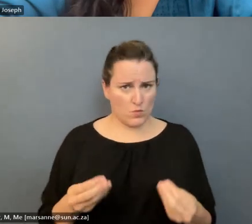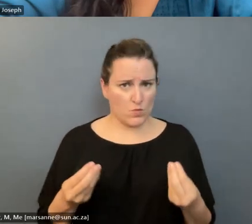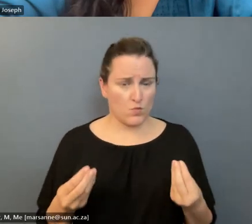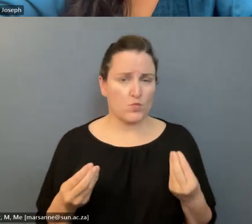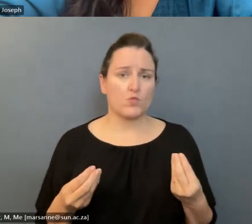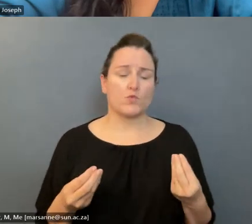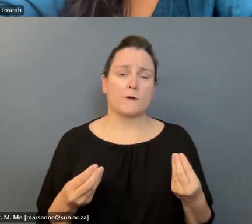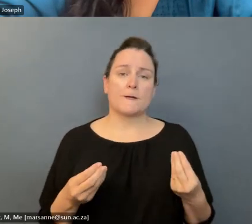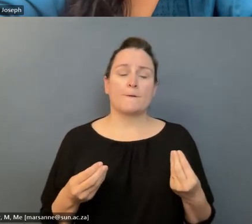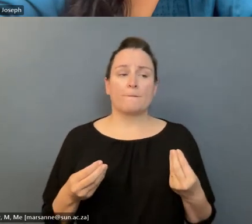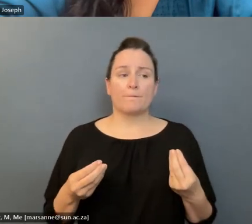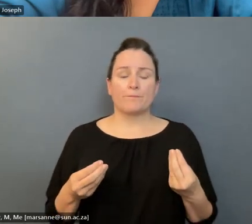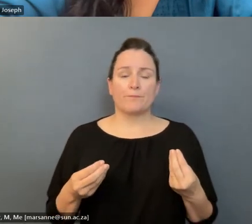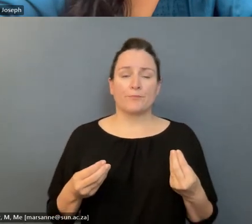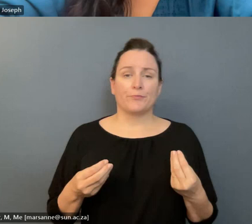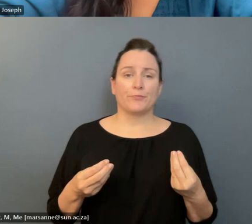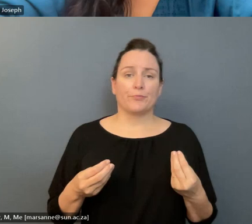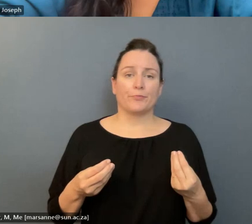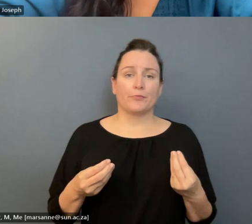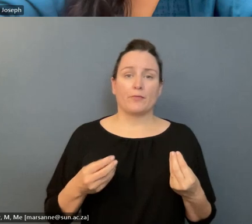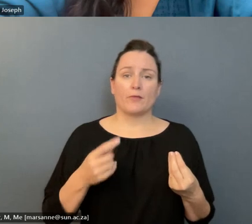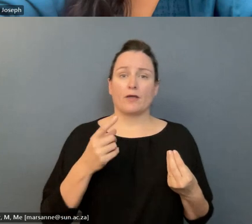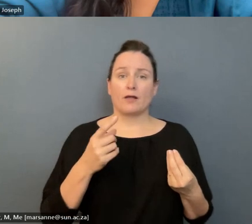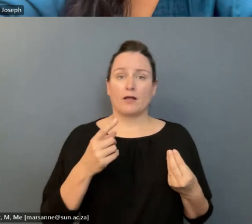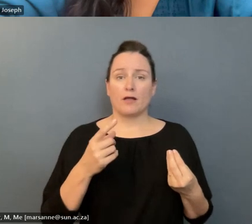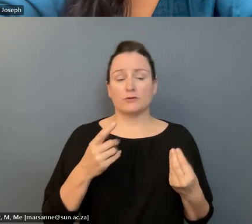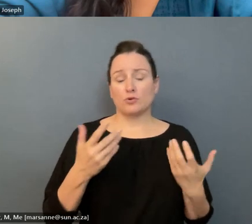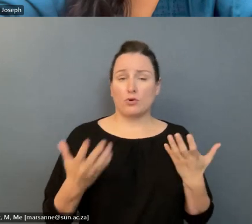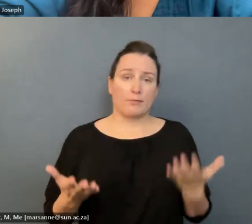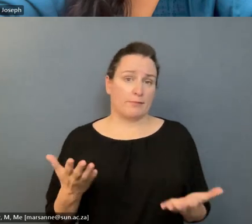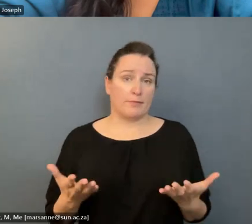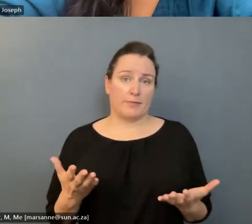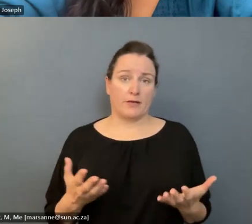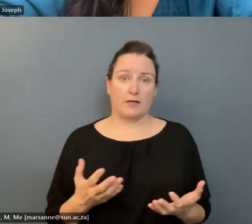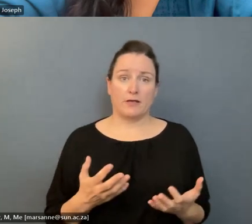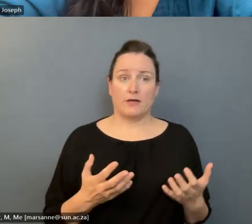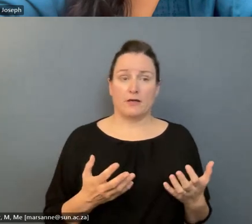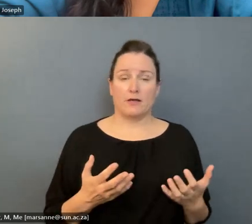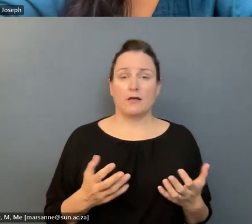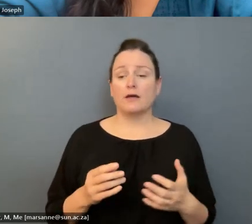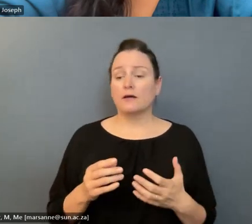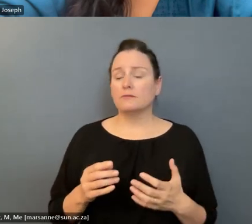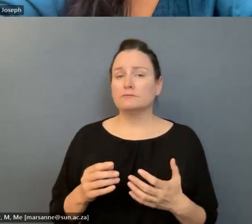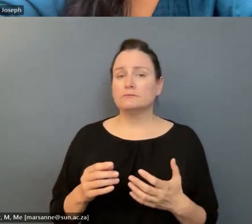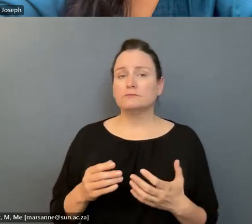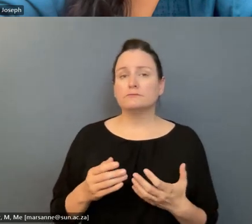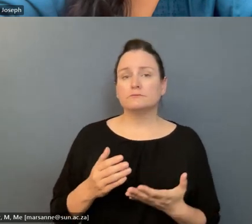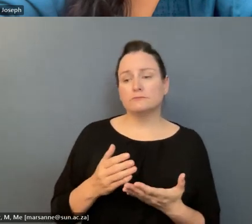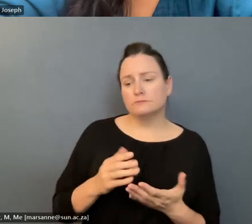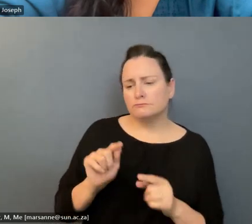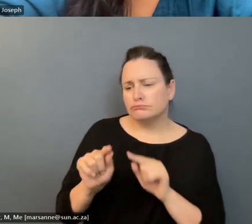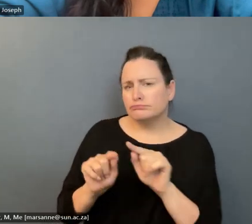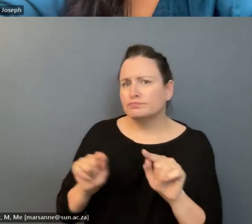an individual learning plan may not be necessary for some children. Thank you.